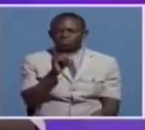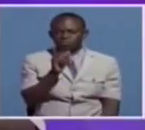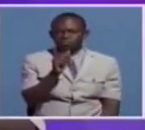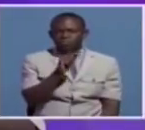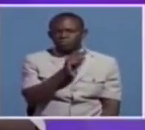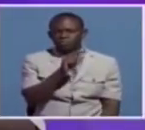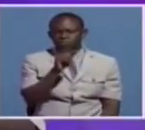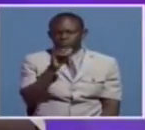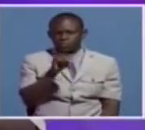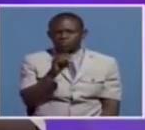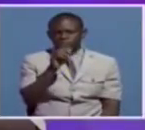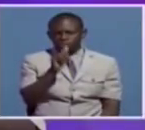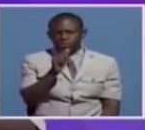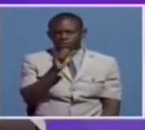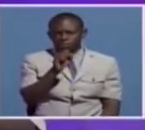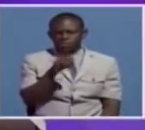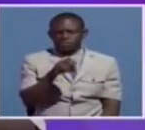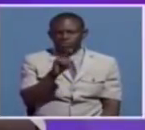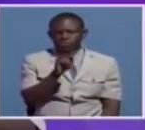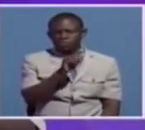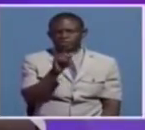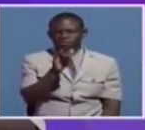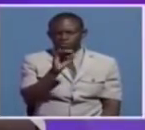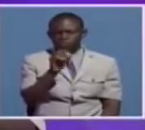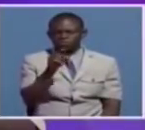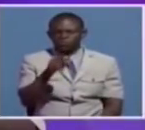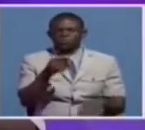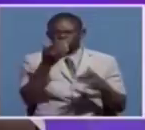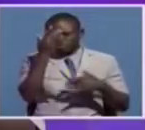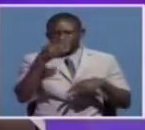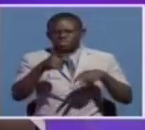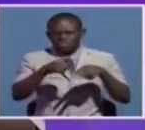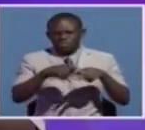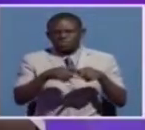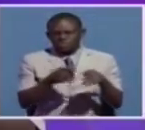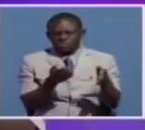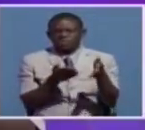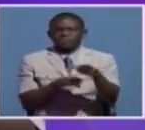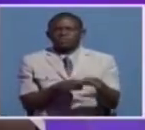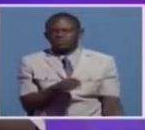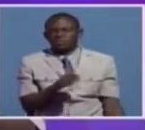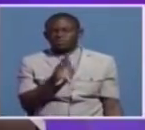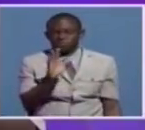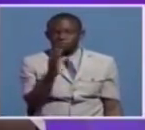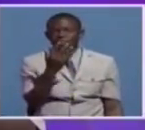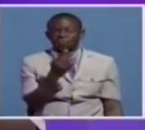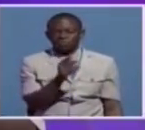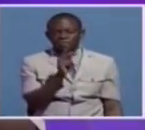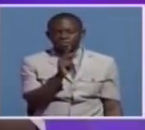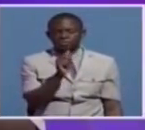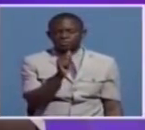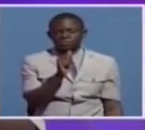AIDS. Related illnesses, and then after him comes Kaweche. After